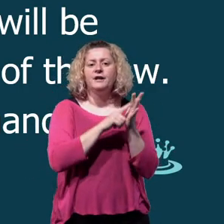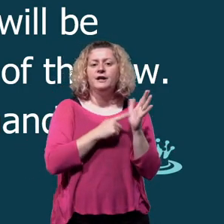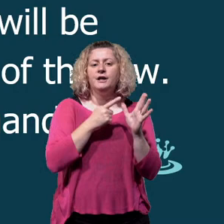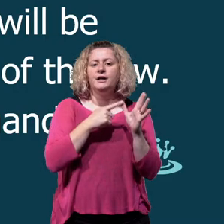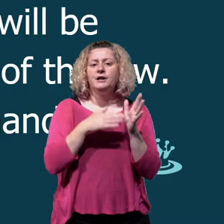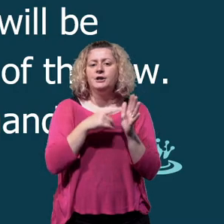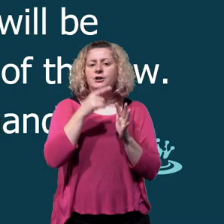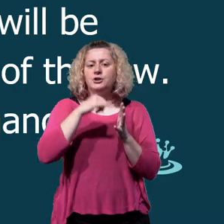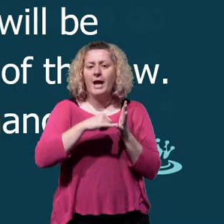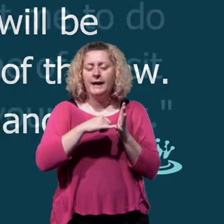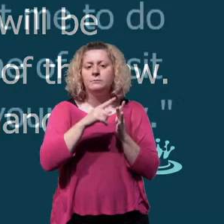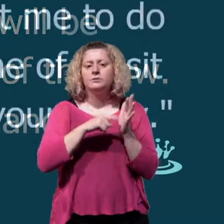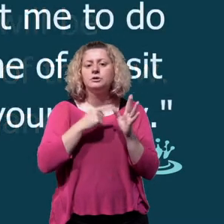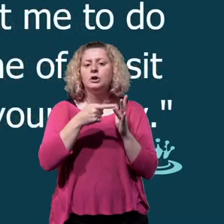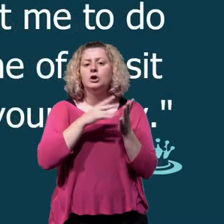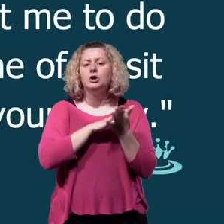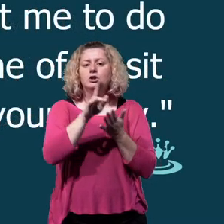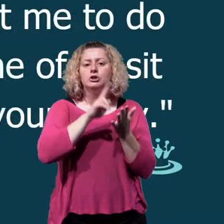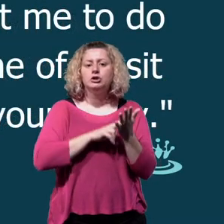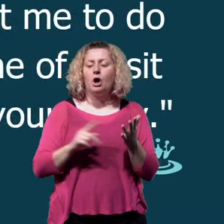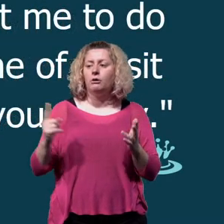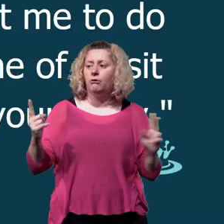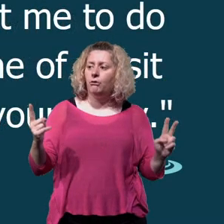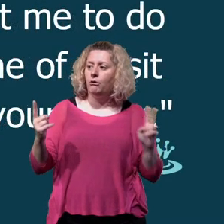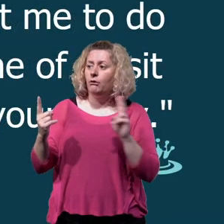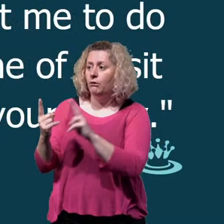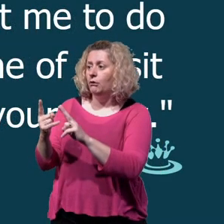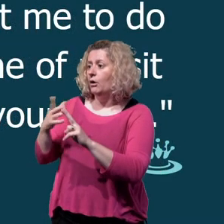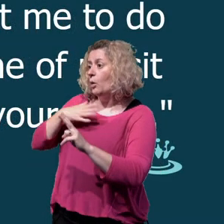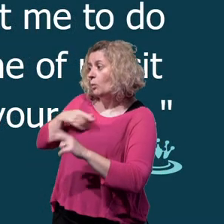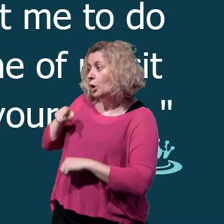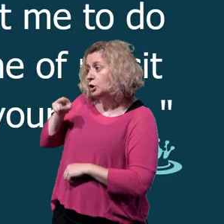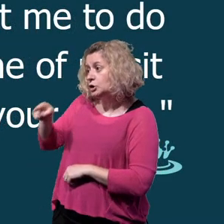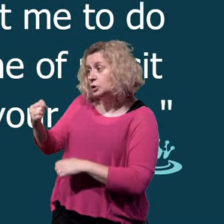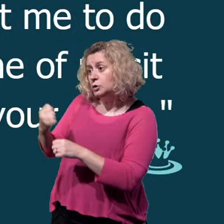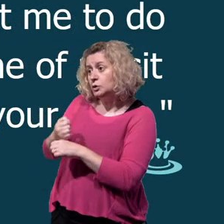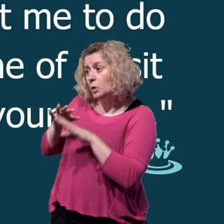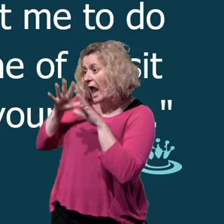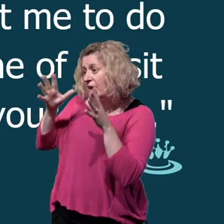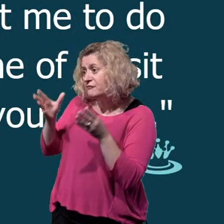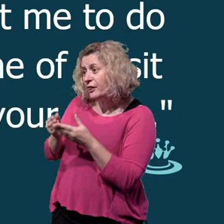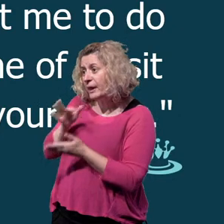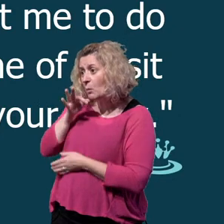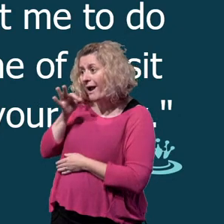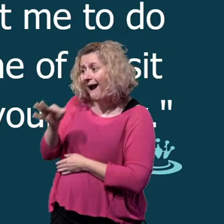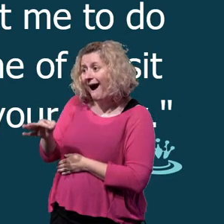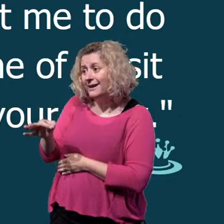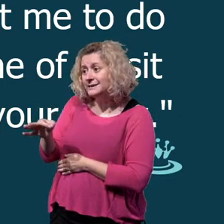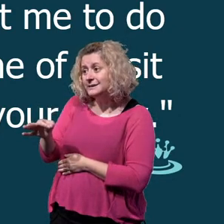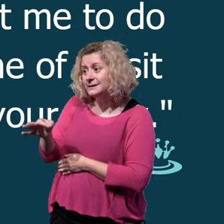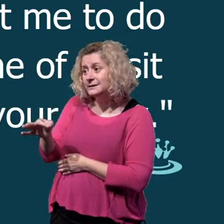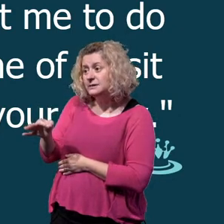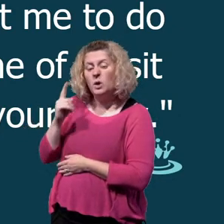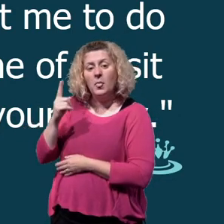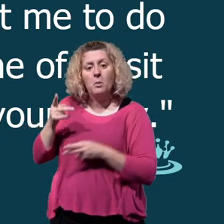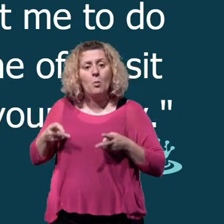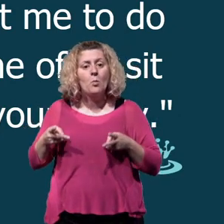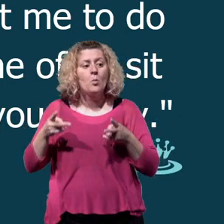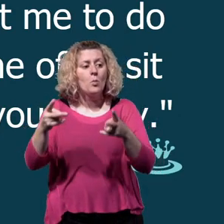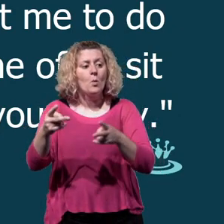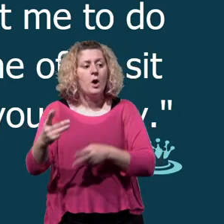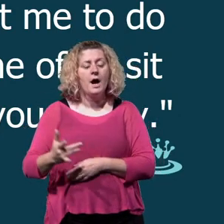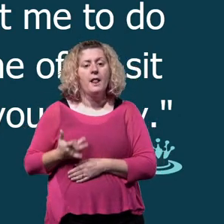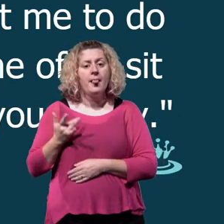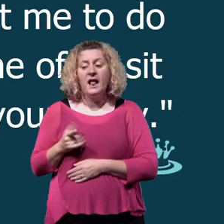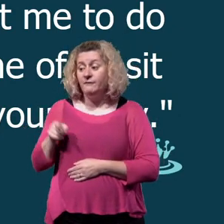of Zebedee, came to Jesus and said, "Teacher, we want you to do for us whatever we ask." So that's one way of living. You